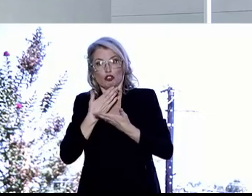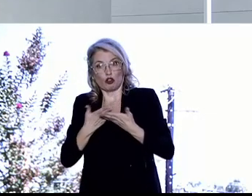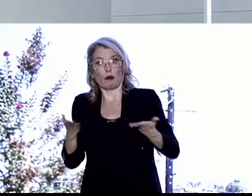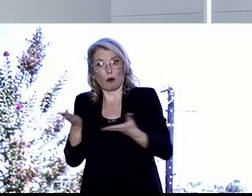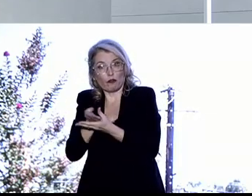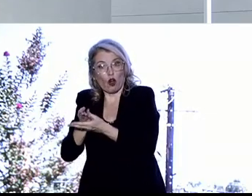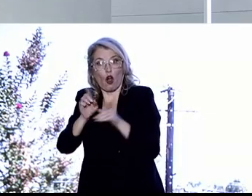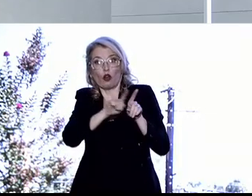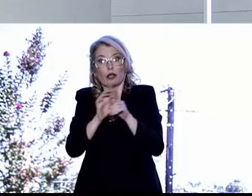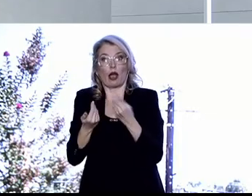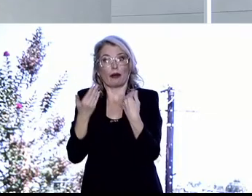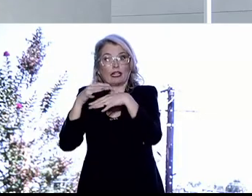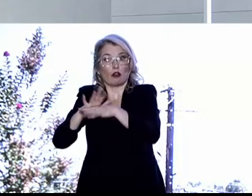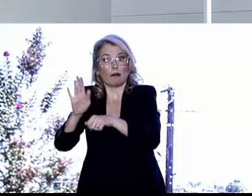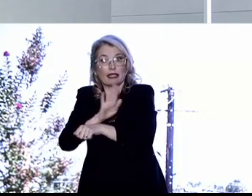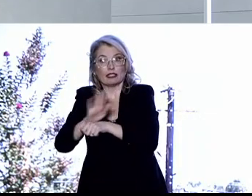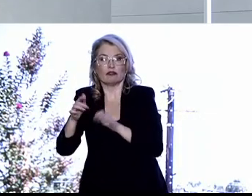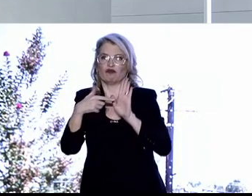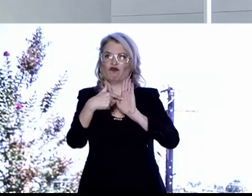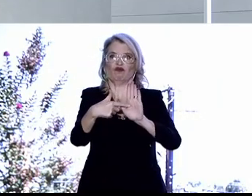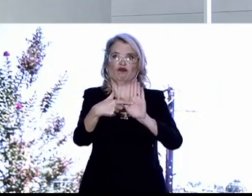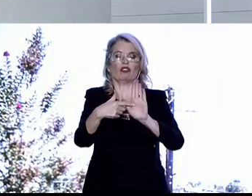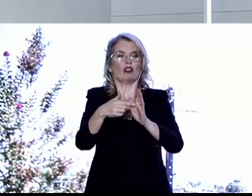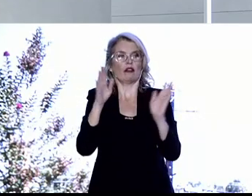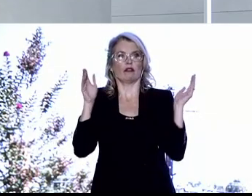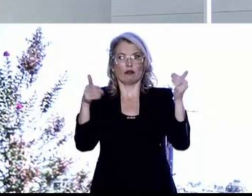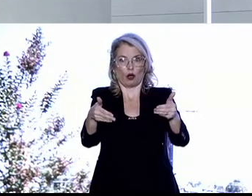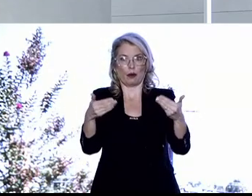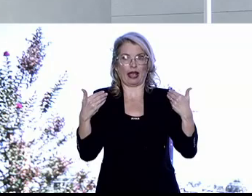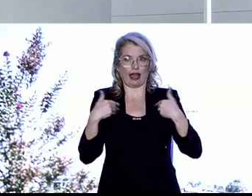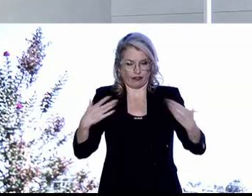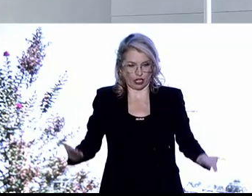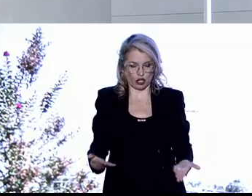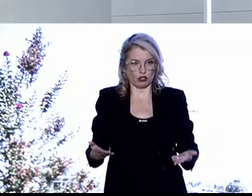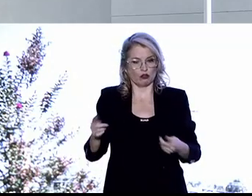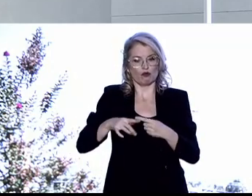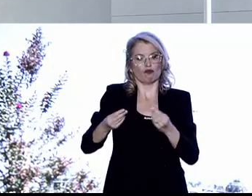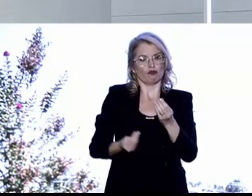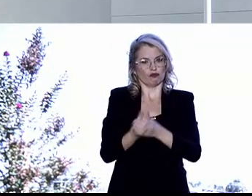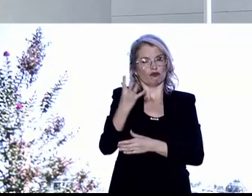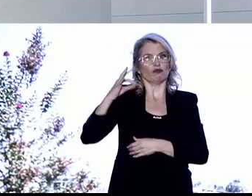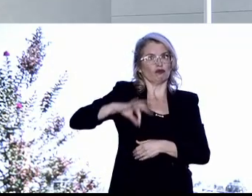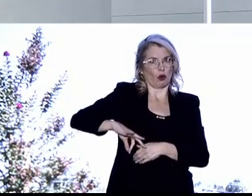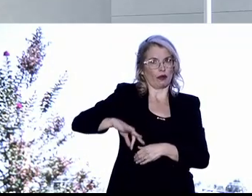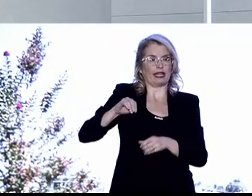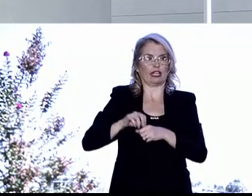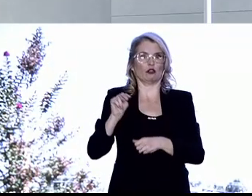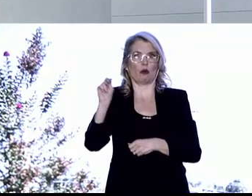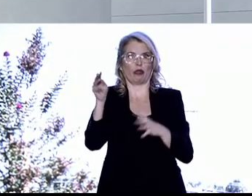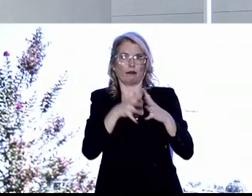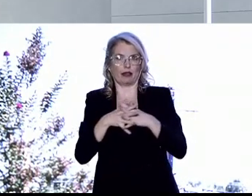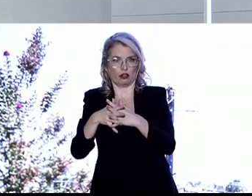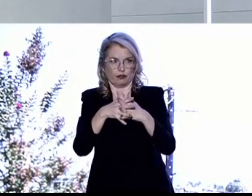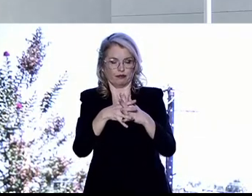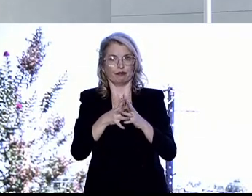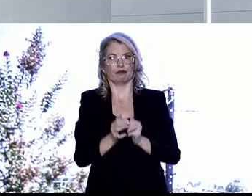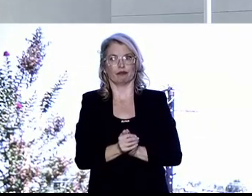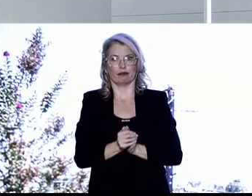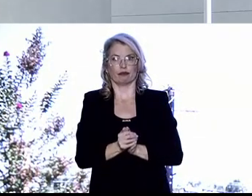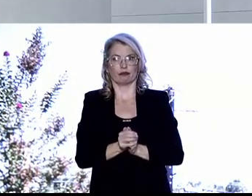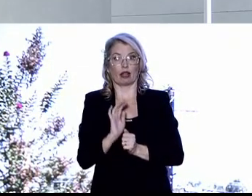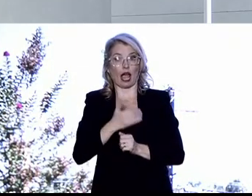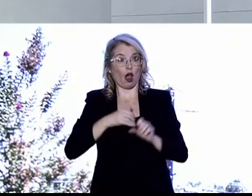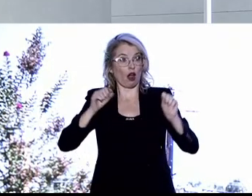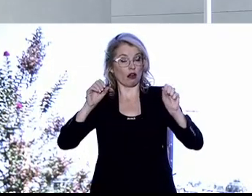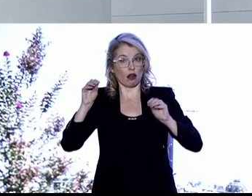as our integrator business, demonstrates the focus we have on profitable growth in North America.